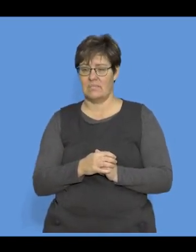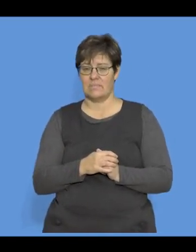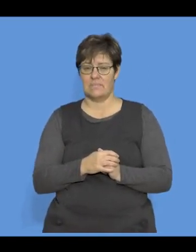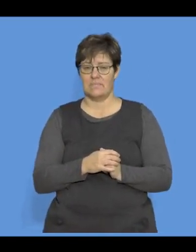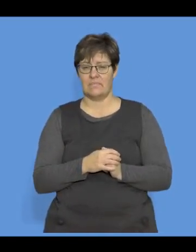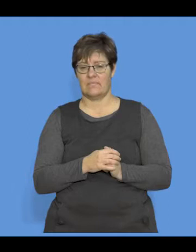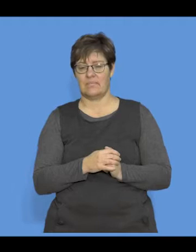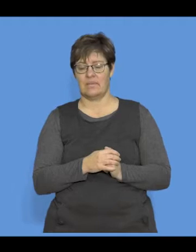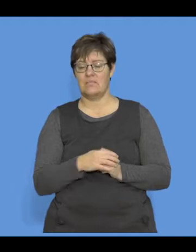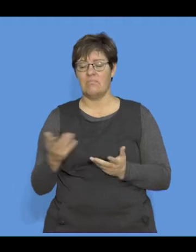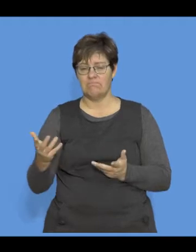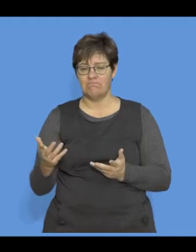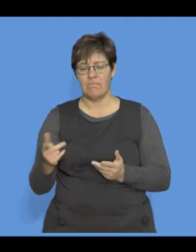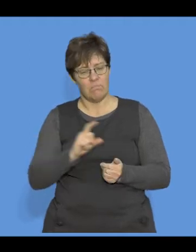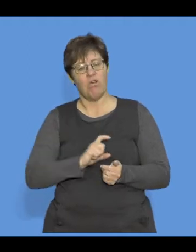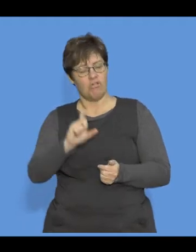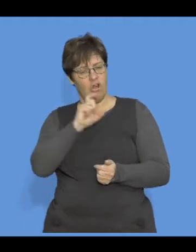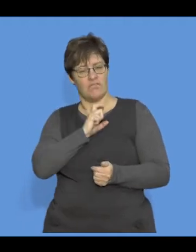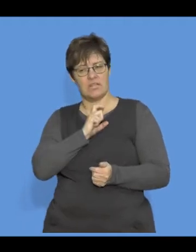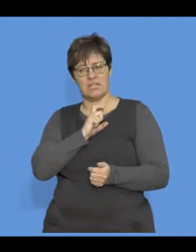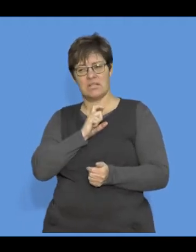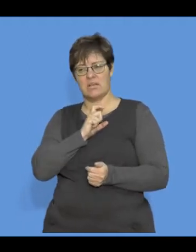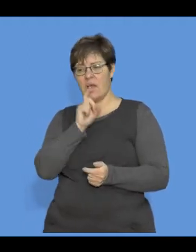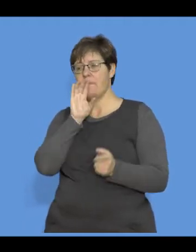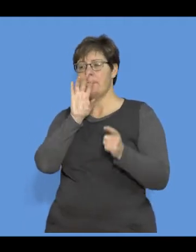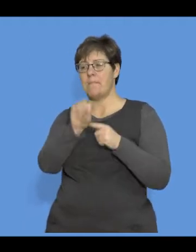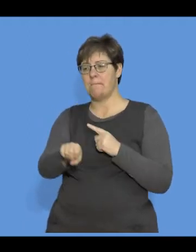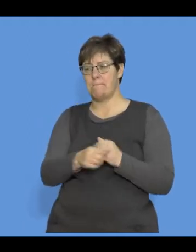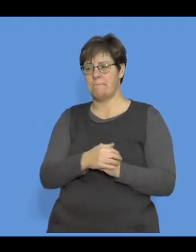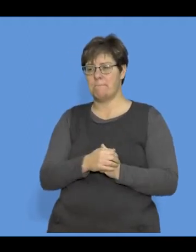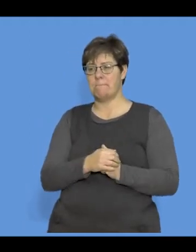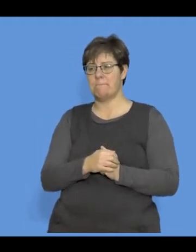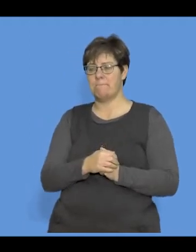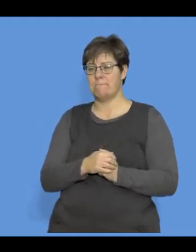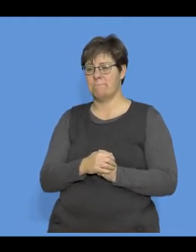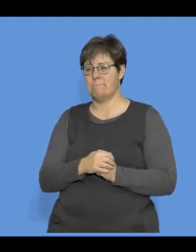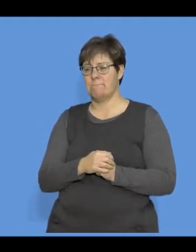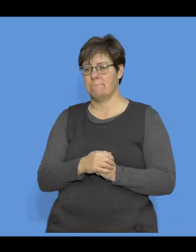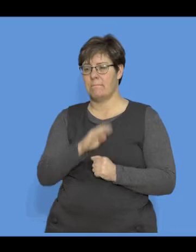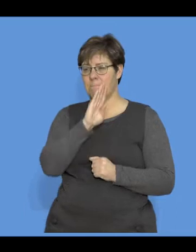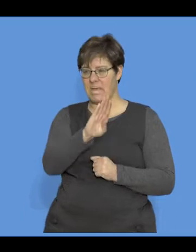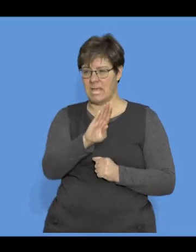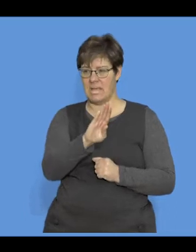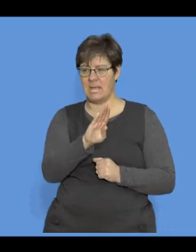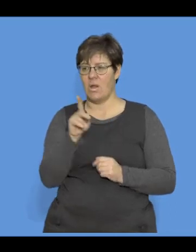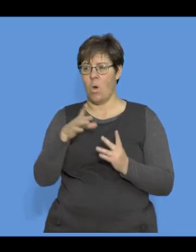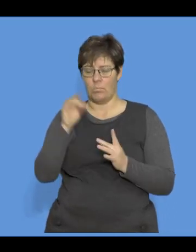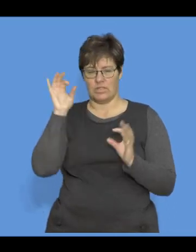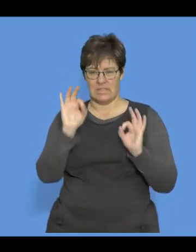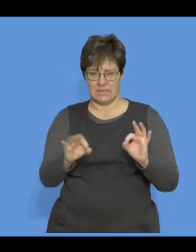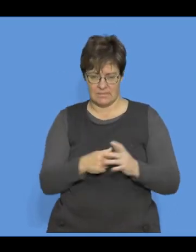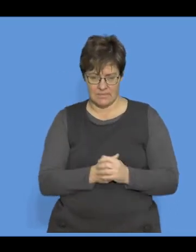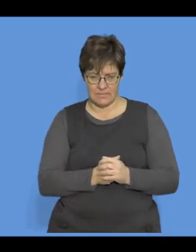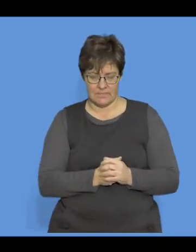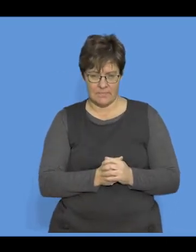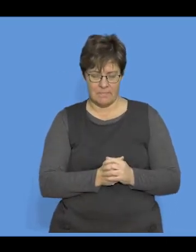And so I can, with confidence, recognize that B would be the correct option. So